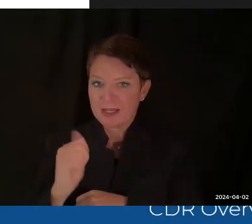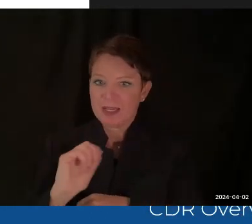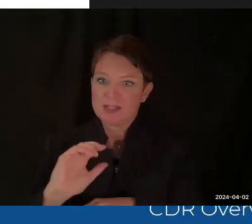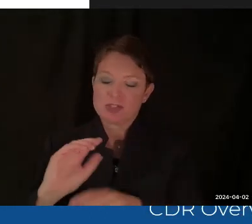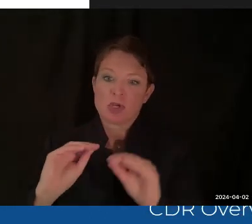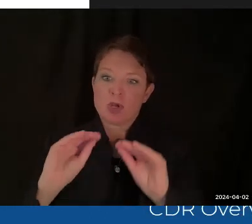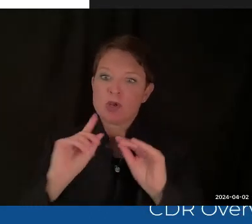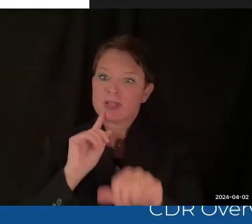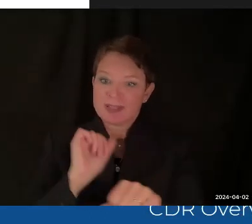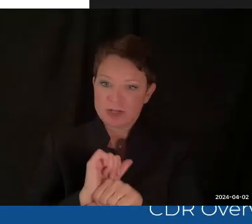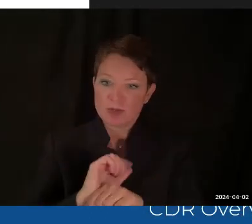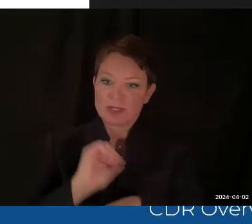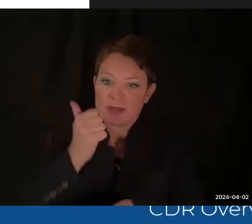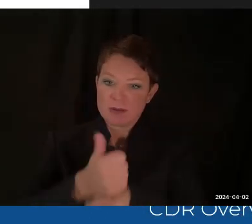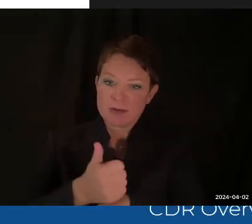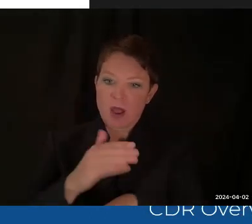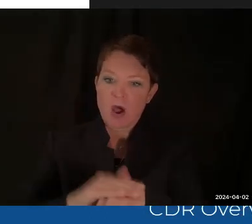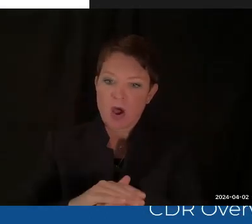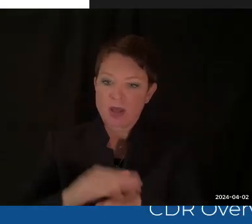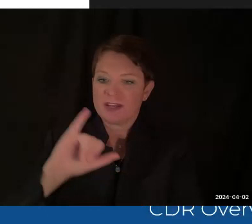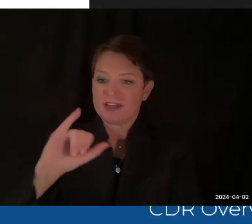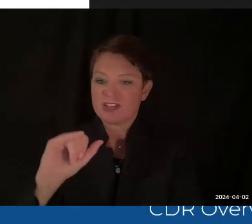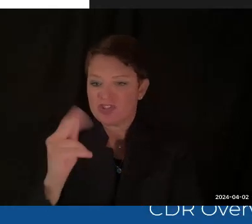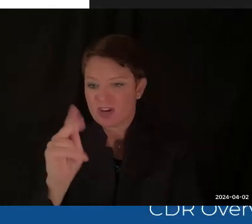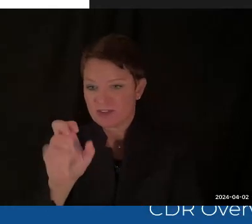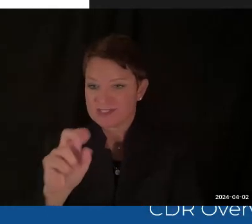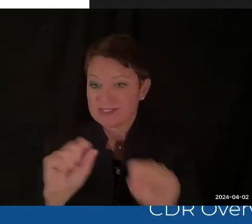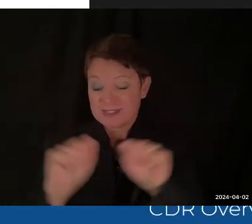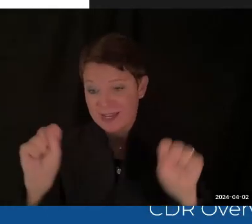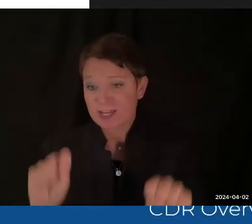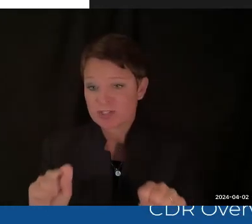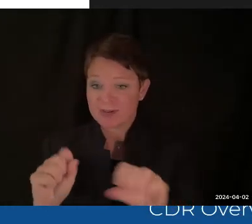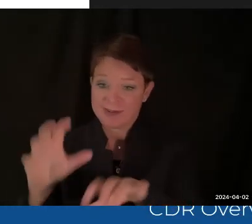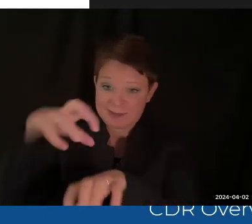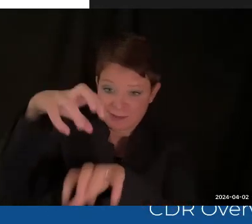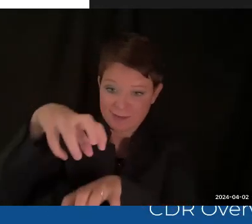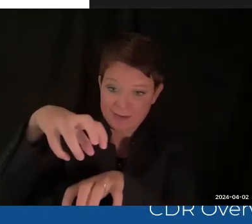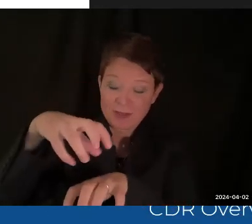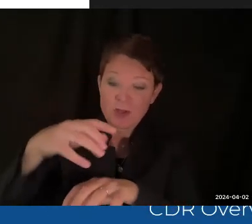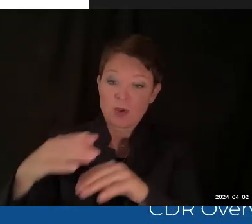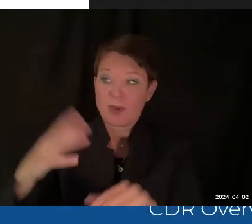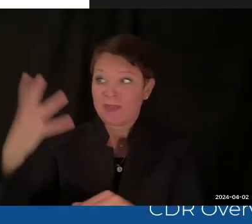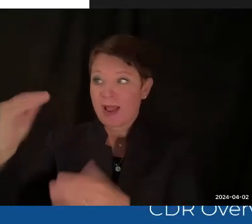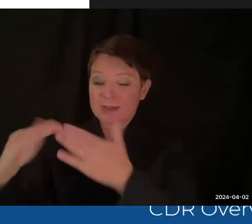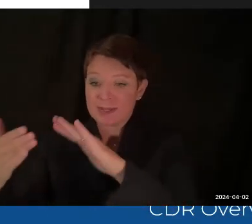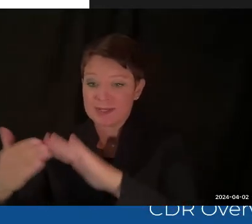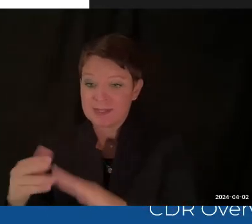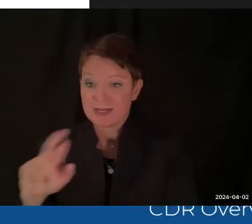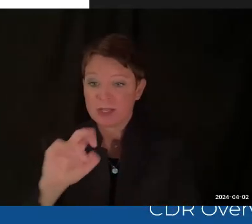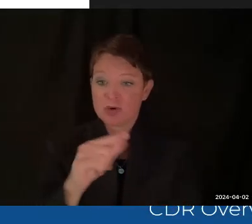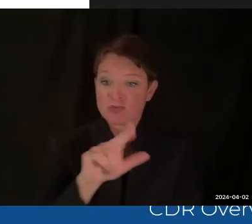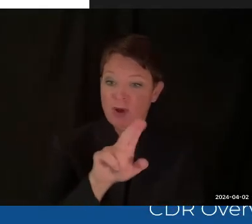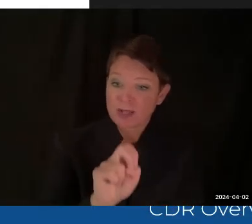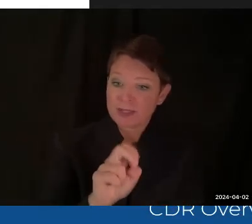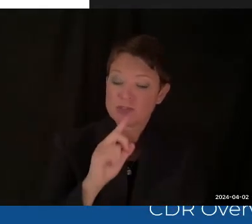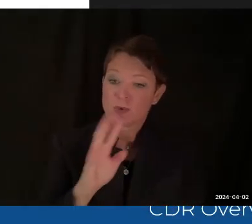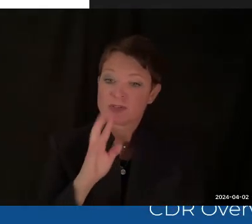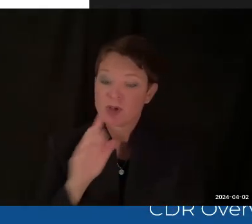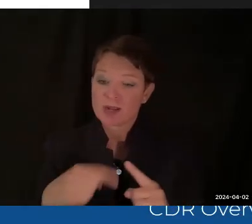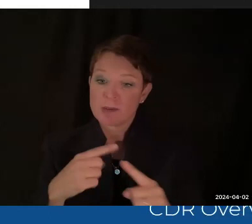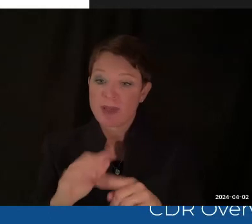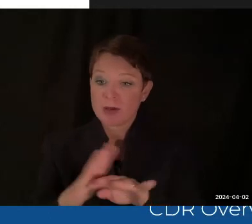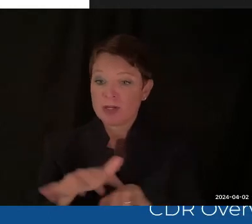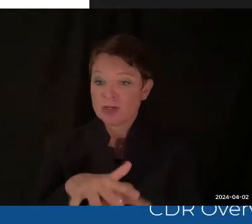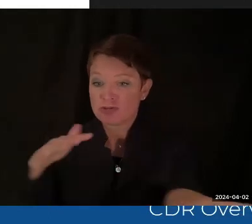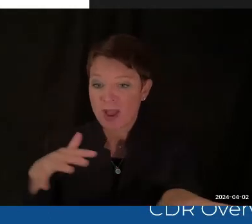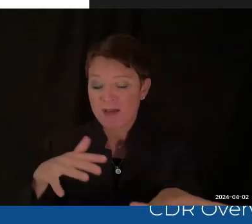of Jefferson Station. And the idea that people from either the suburbs or Rockledge or wherever want to talk about traffic,